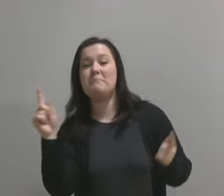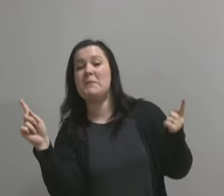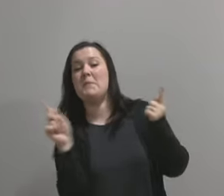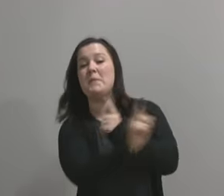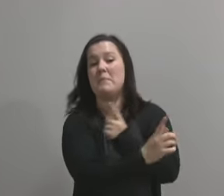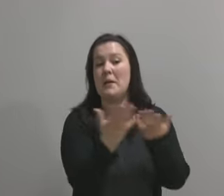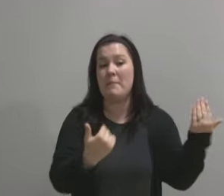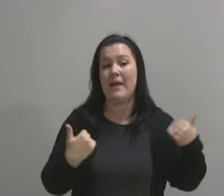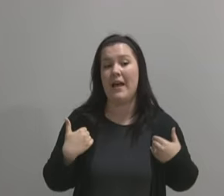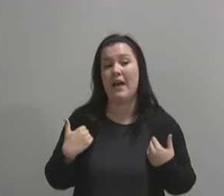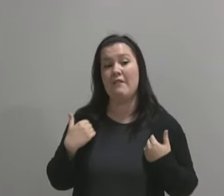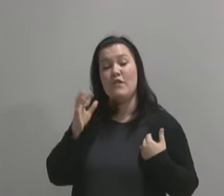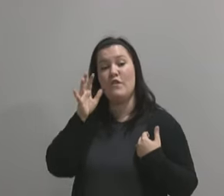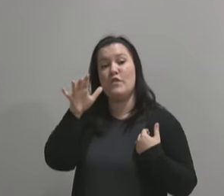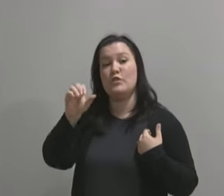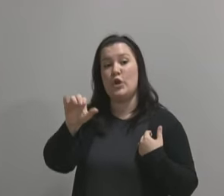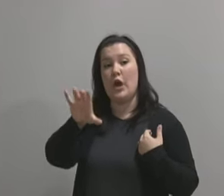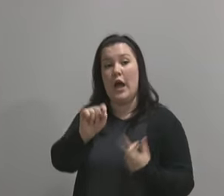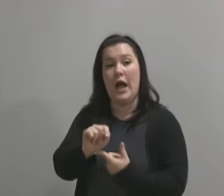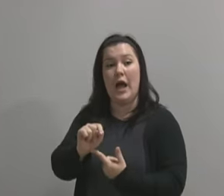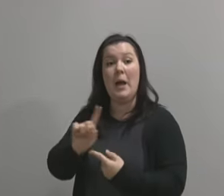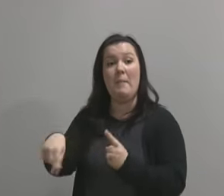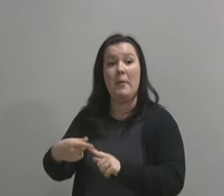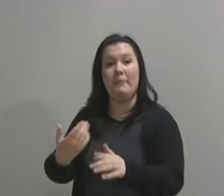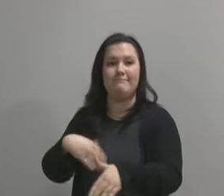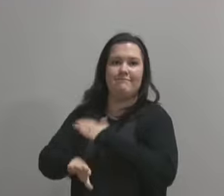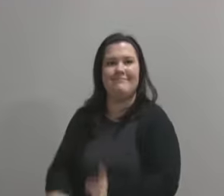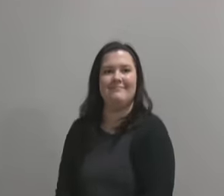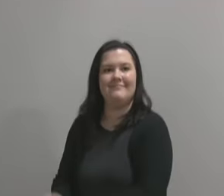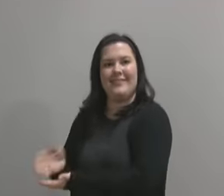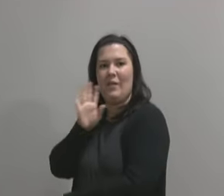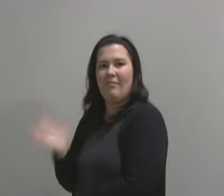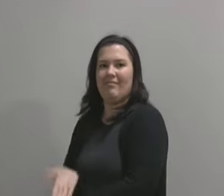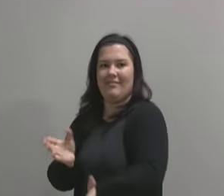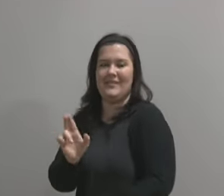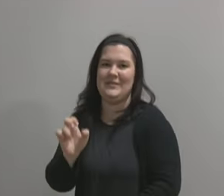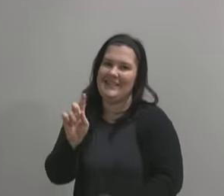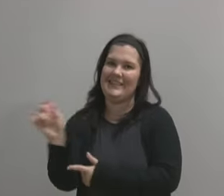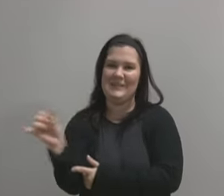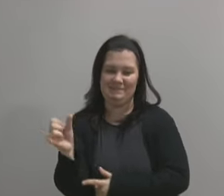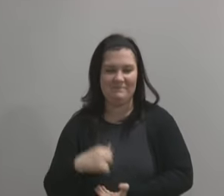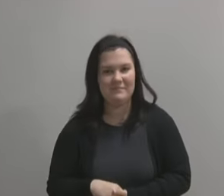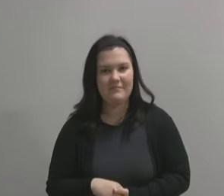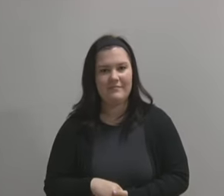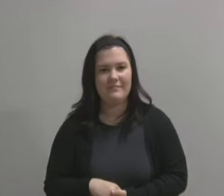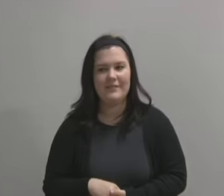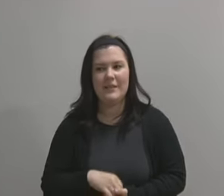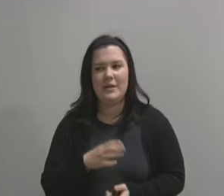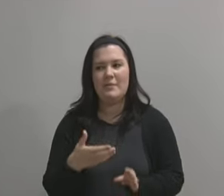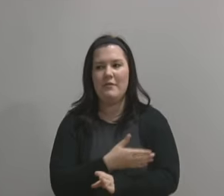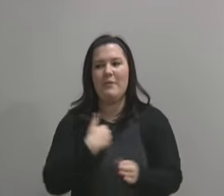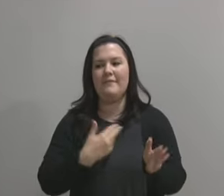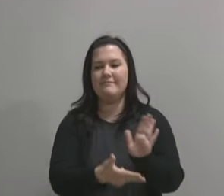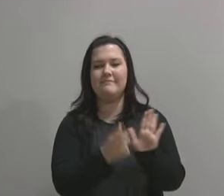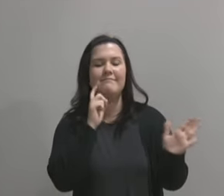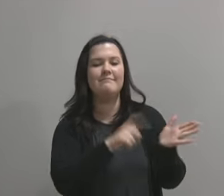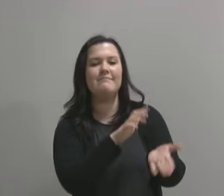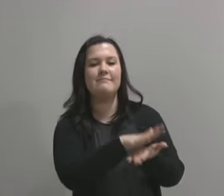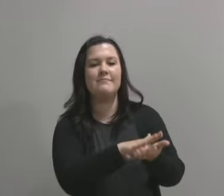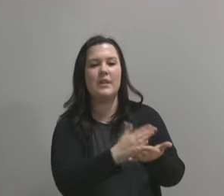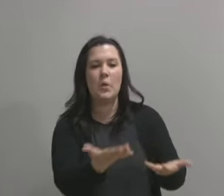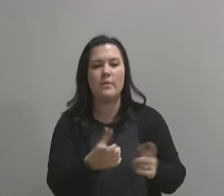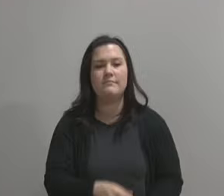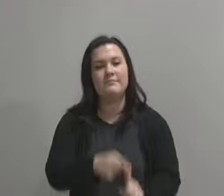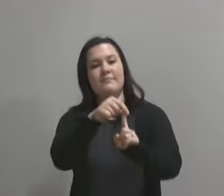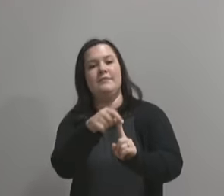and maybe bring some future comets along in the next expeditions. Before we all walk across the stage and get the recognition we rightfully deserve, I want to thank a few special people in